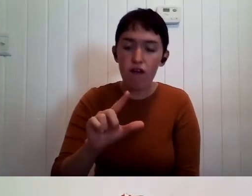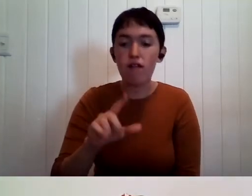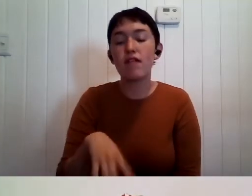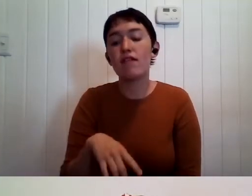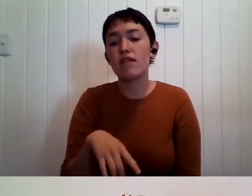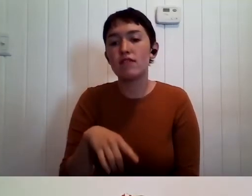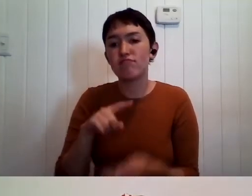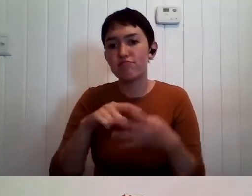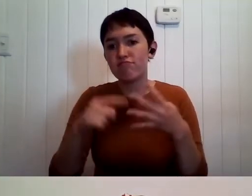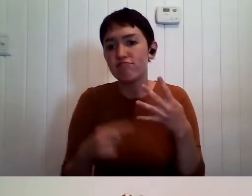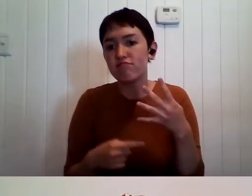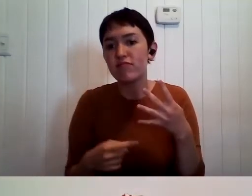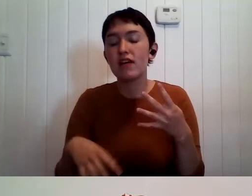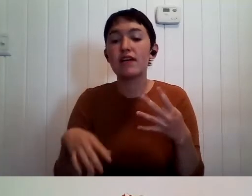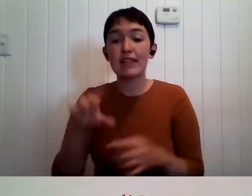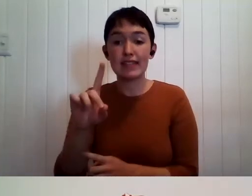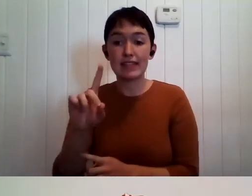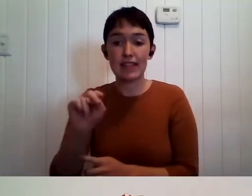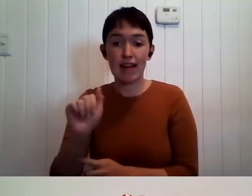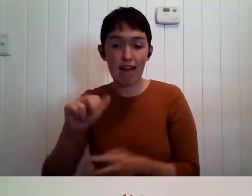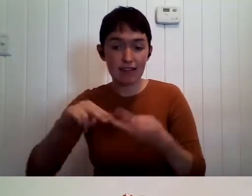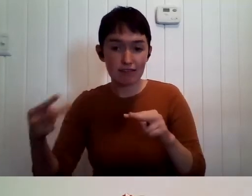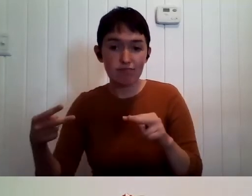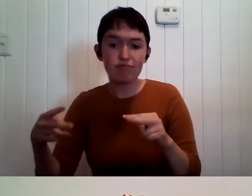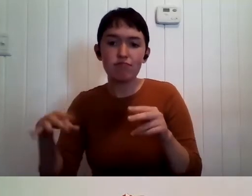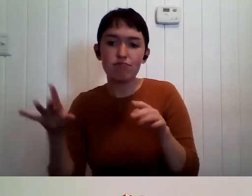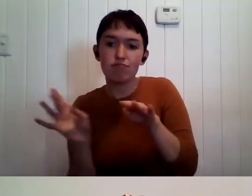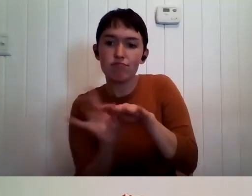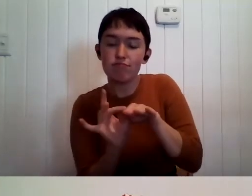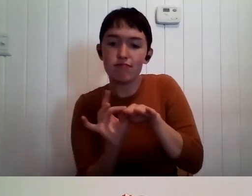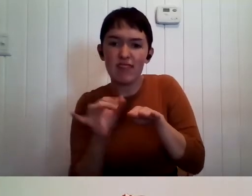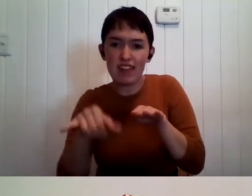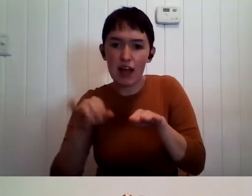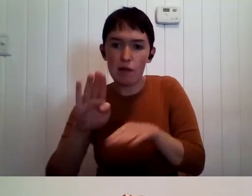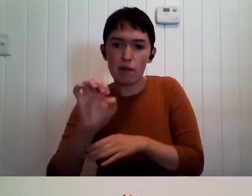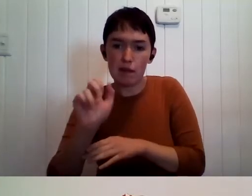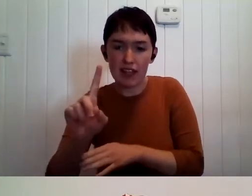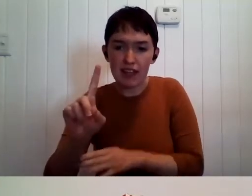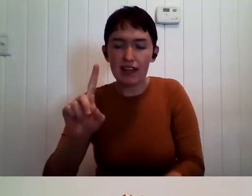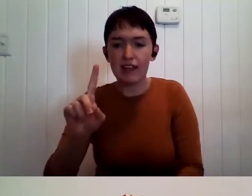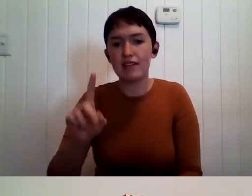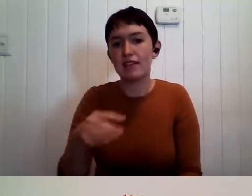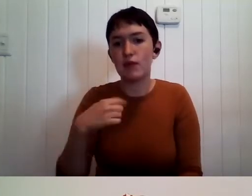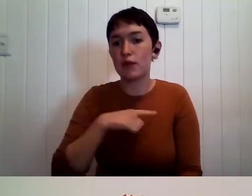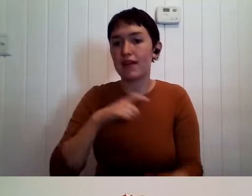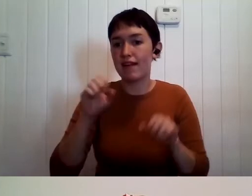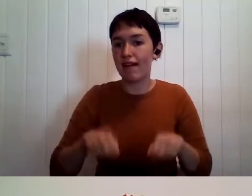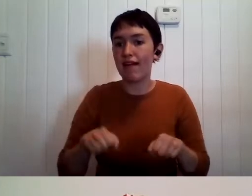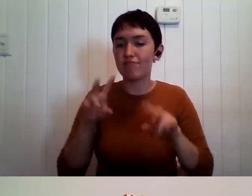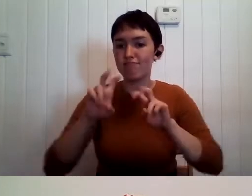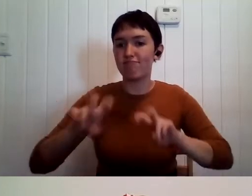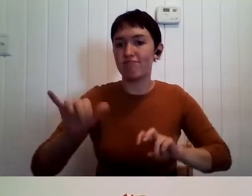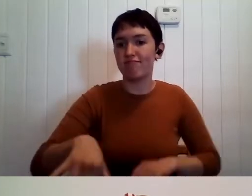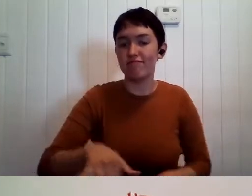the DNA stick to these little beads so that we can eventually sequence them and read them. So for those of you at home, you might be thinking of